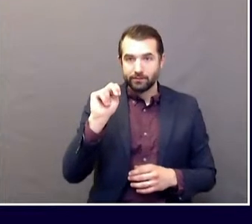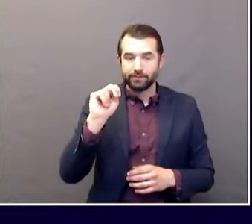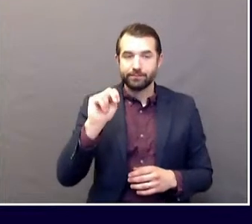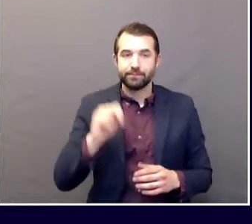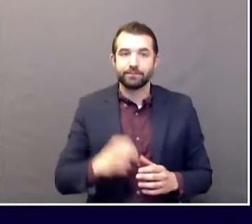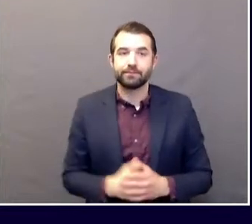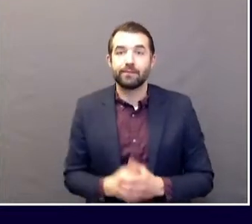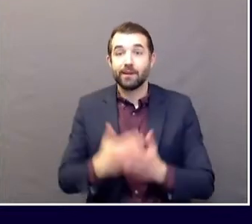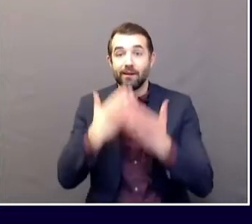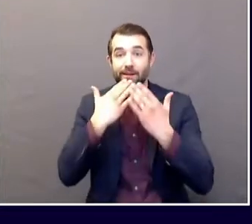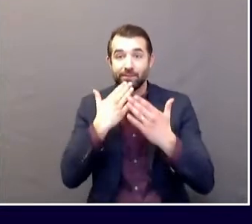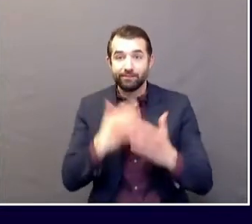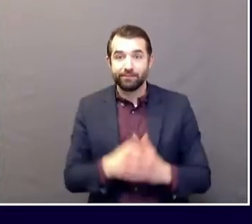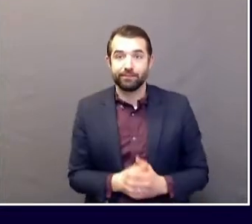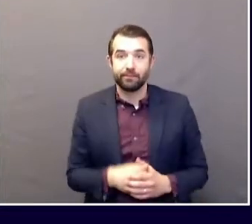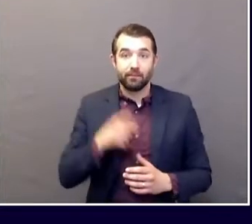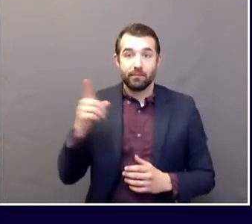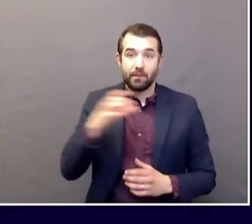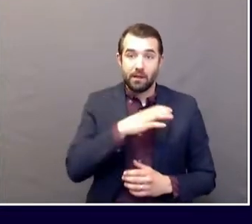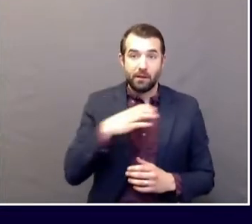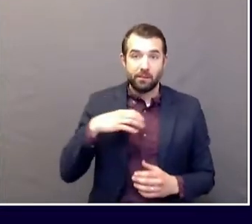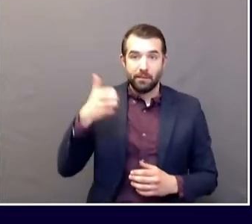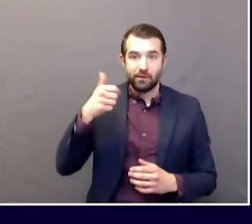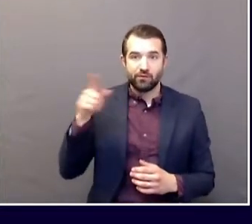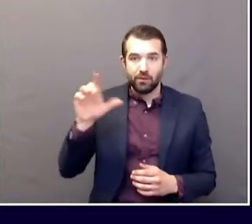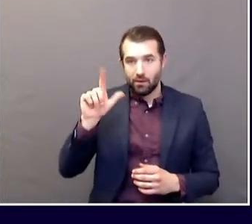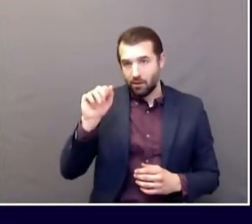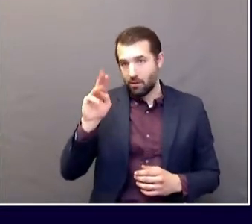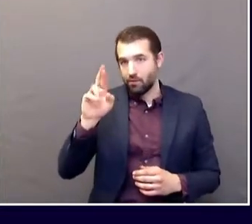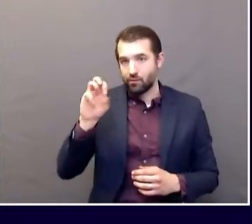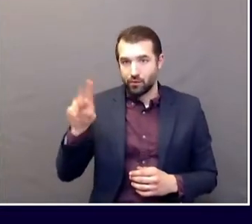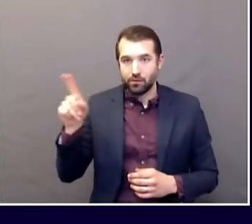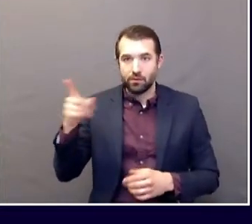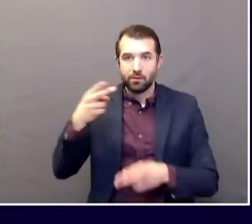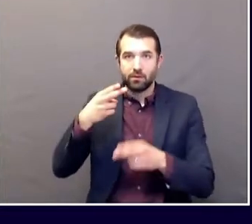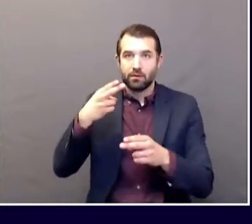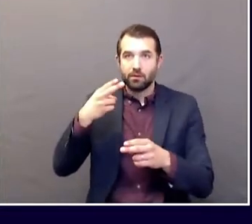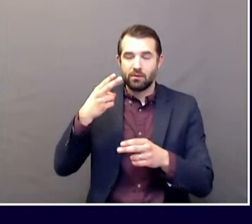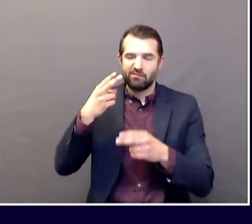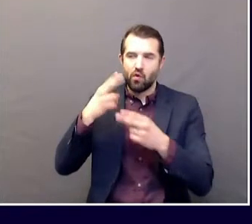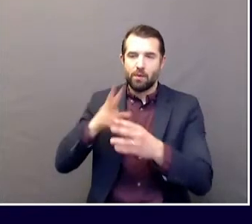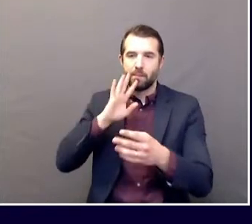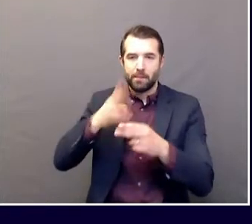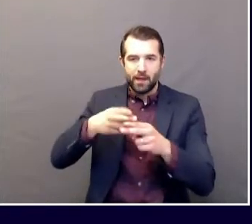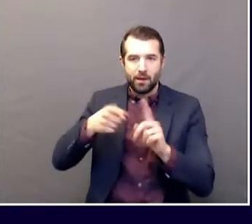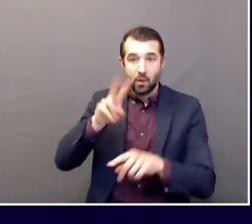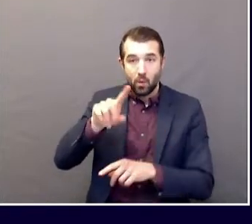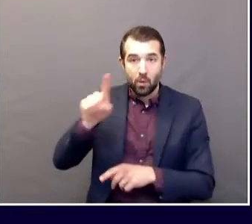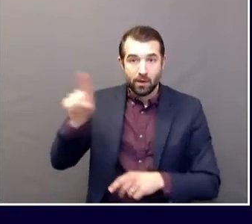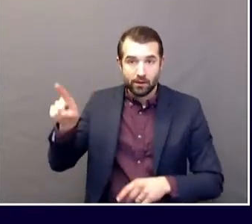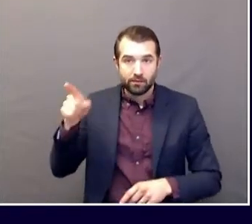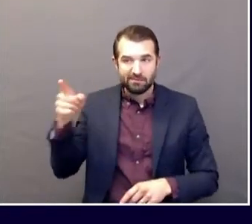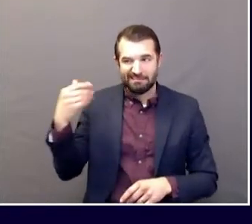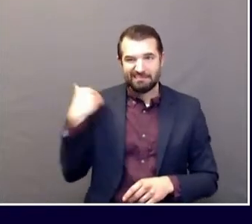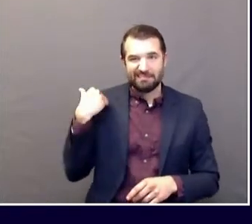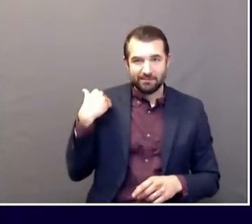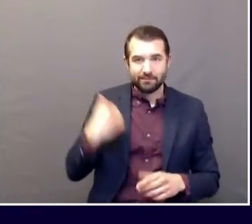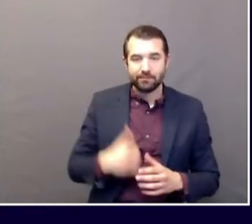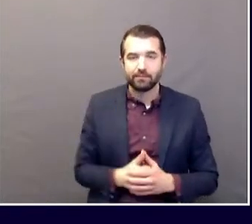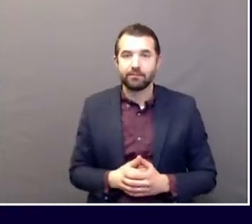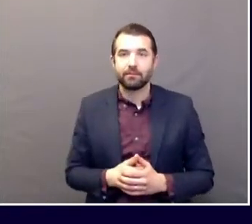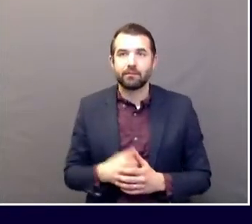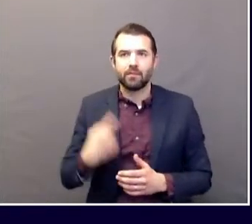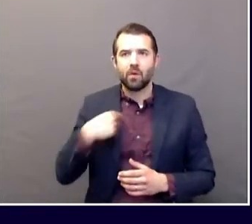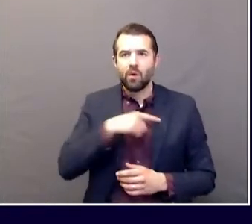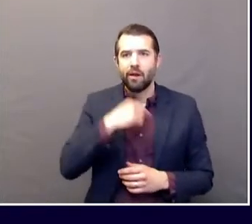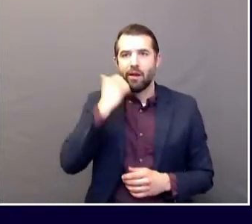Shah. I think Commissioner Lambrou mentioned 211 earlier, and just sort of going back, we receive a lot of questions daily about people